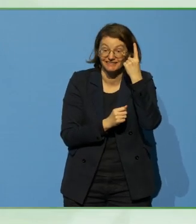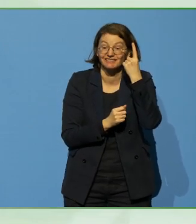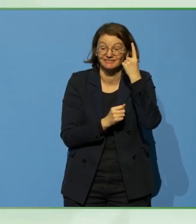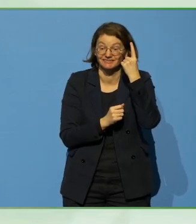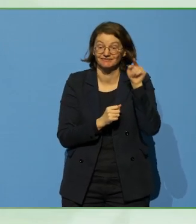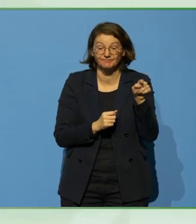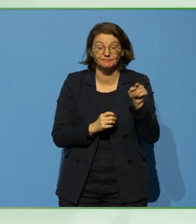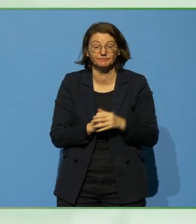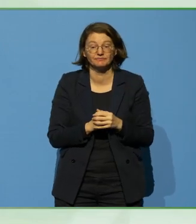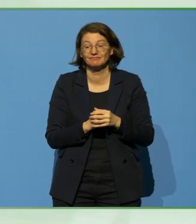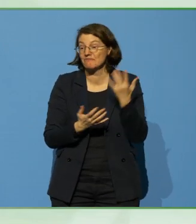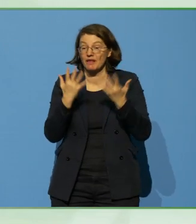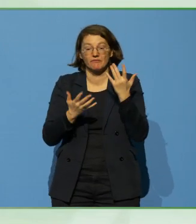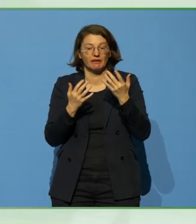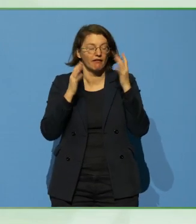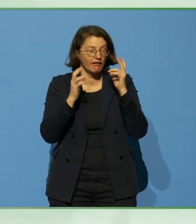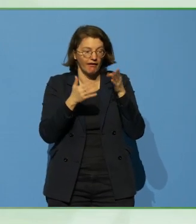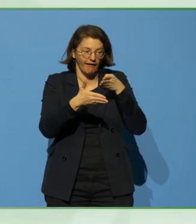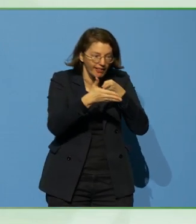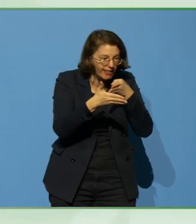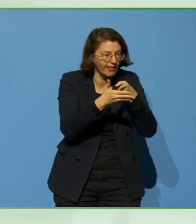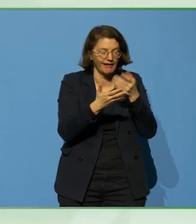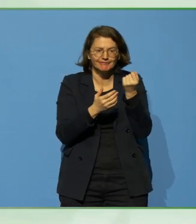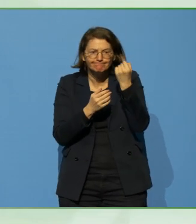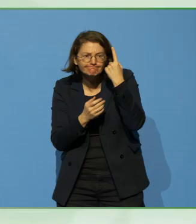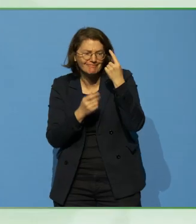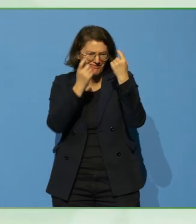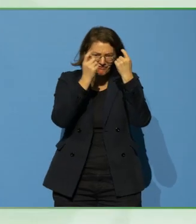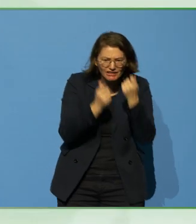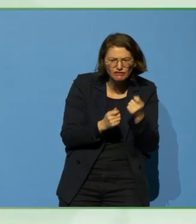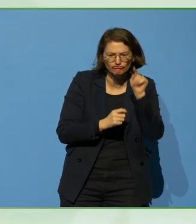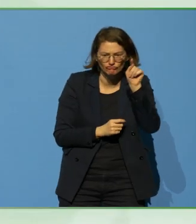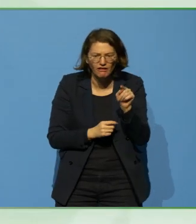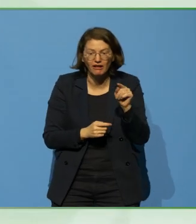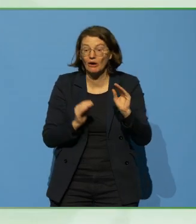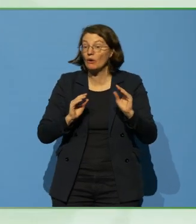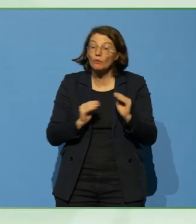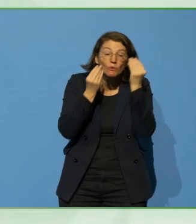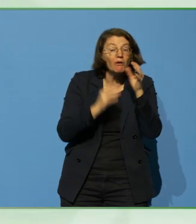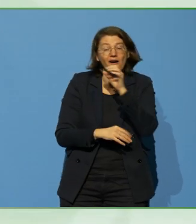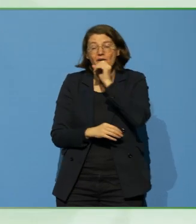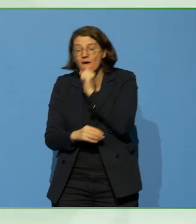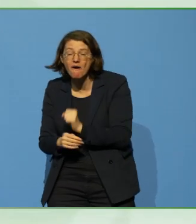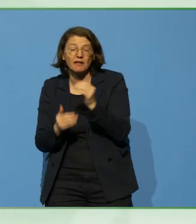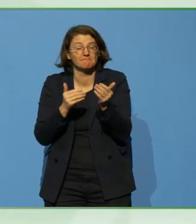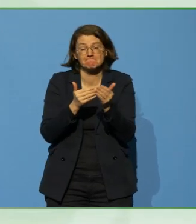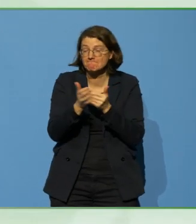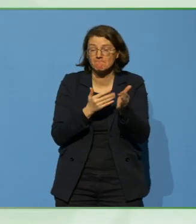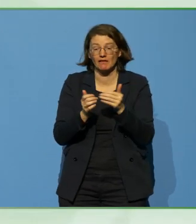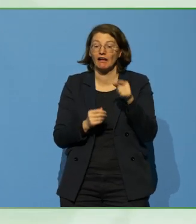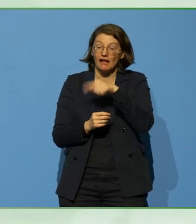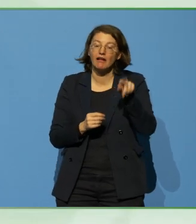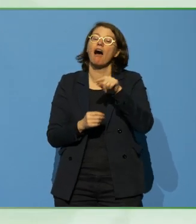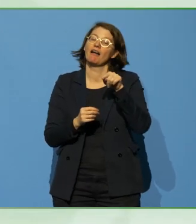sure whether it could be fraud, and that's something I think we have to mull over a bit and